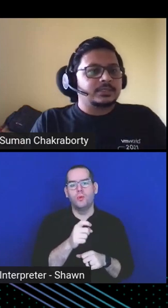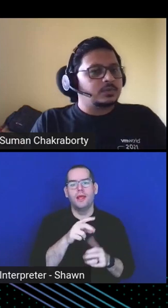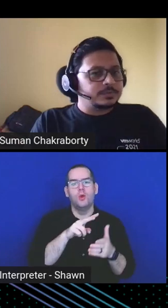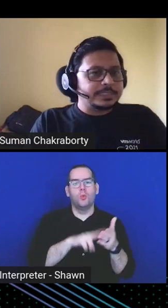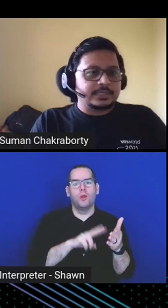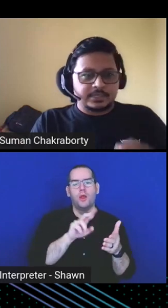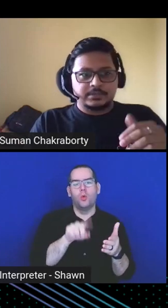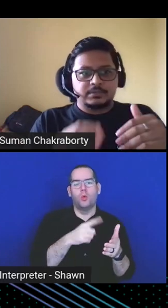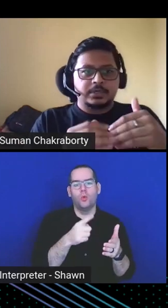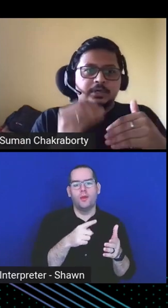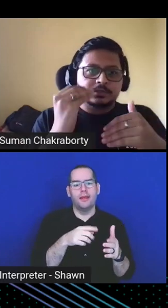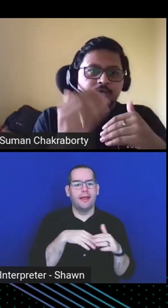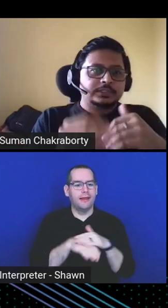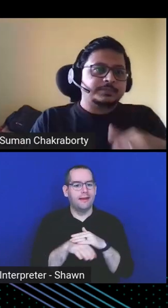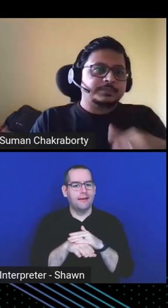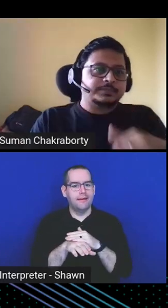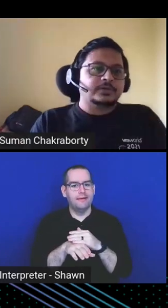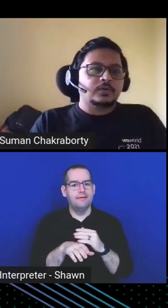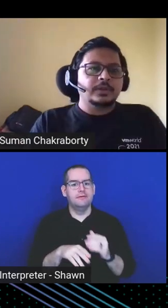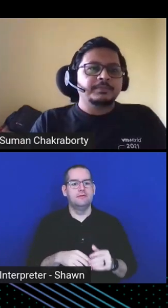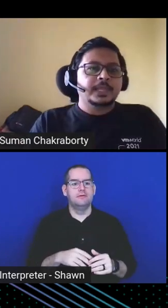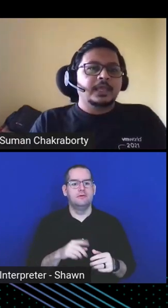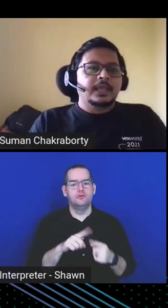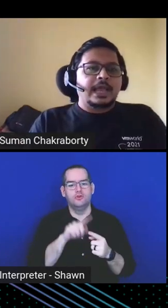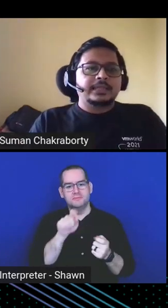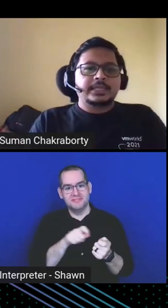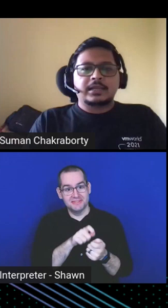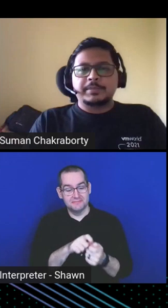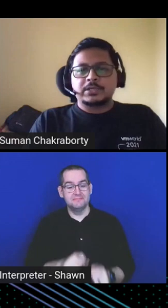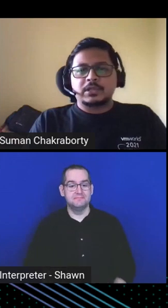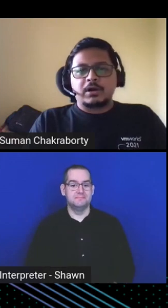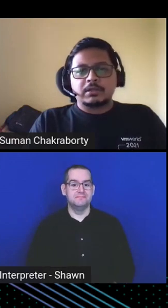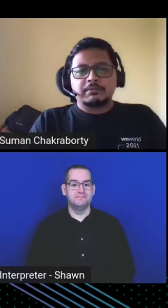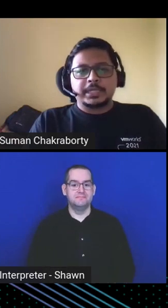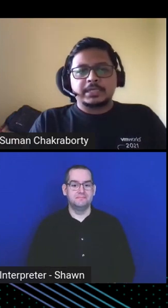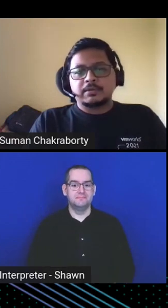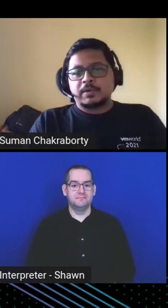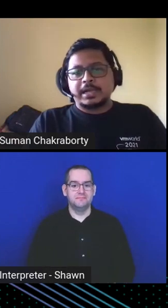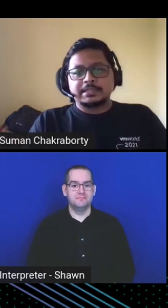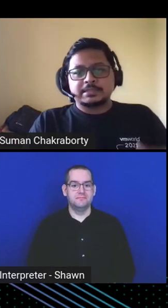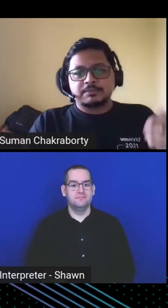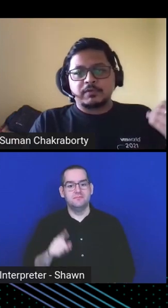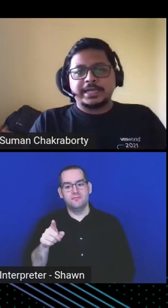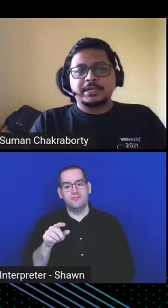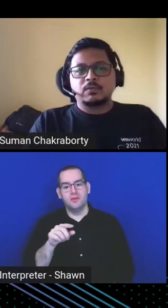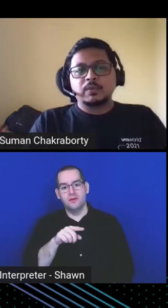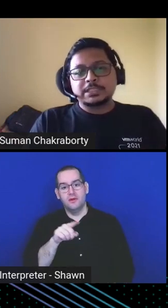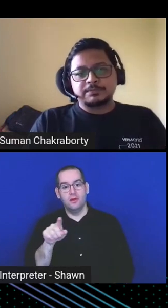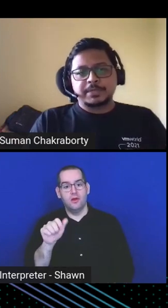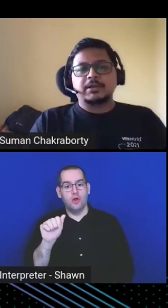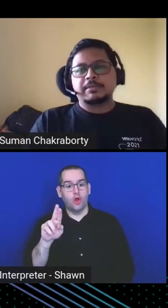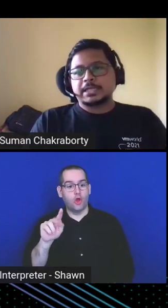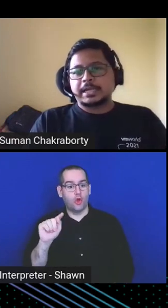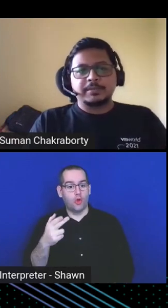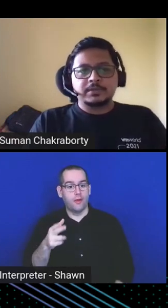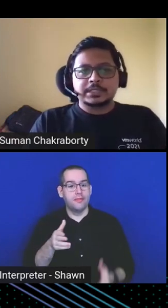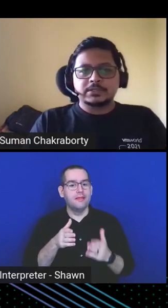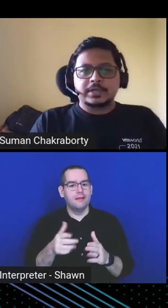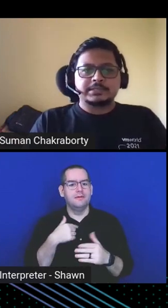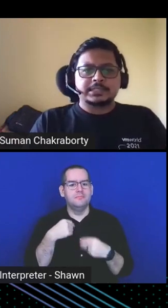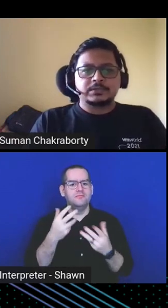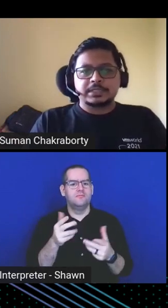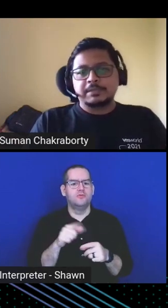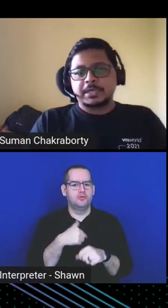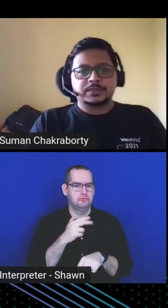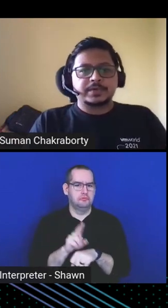access to this particular role. And then coming to the auth method, I just provided which particular method I'll be using.